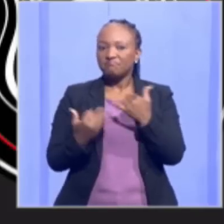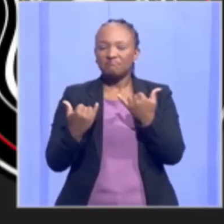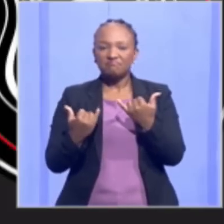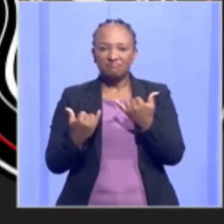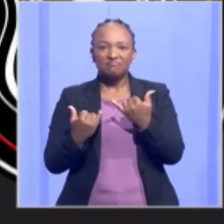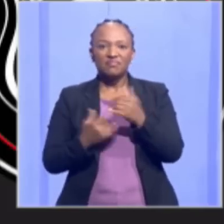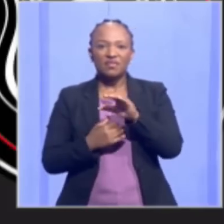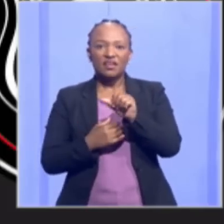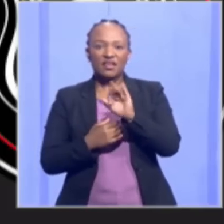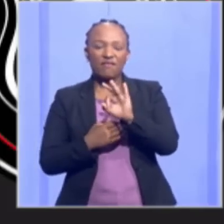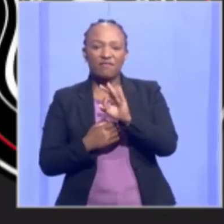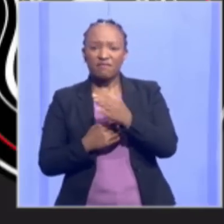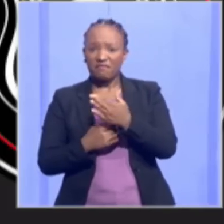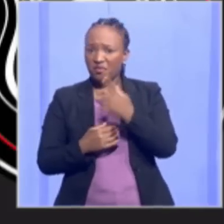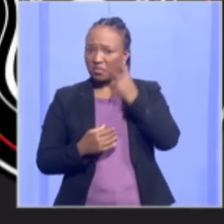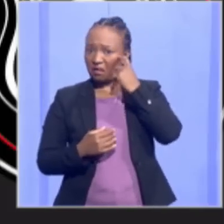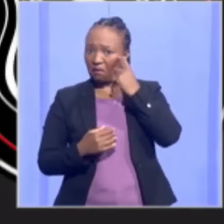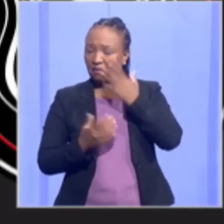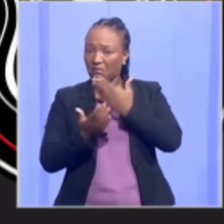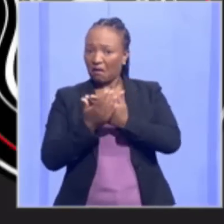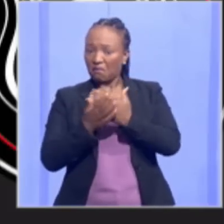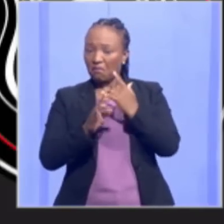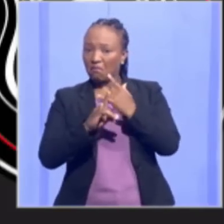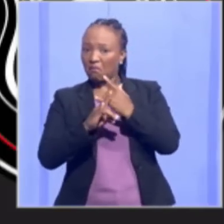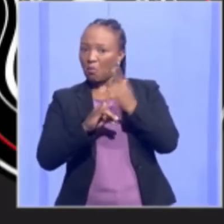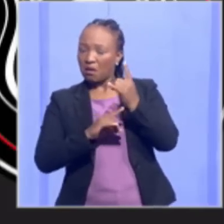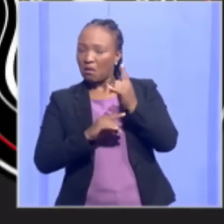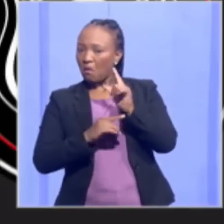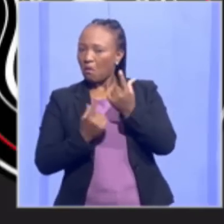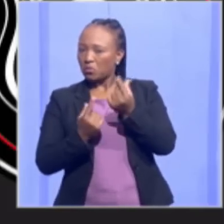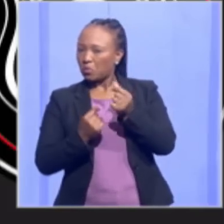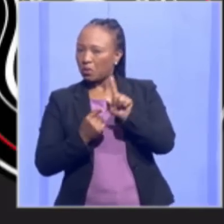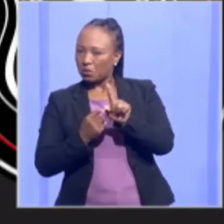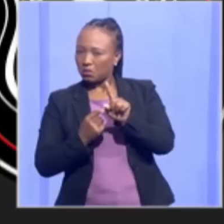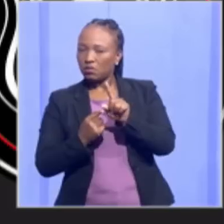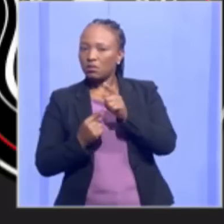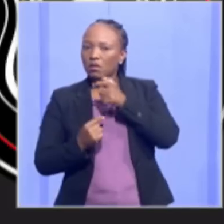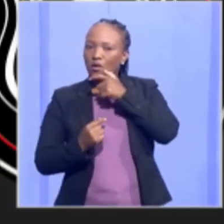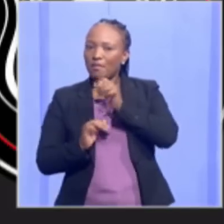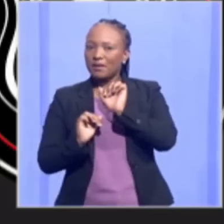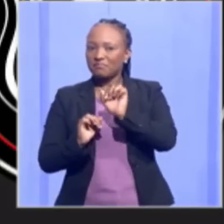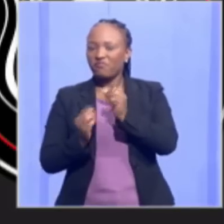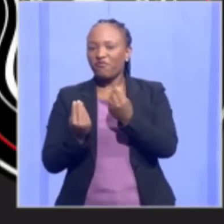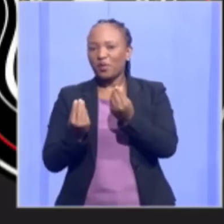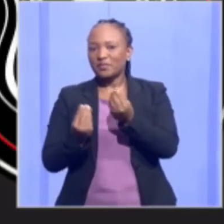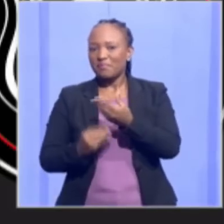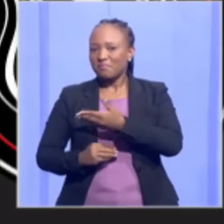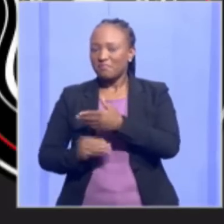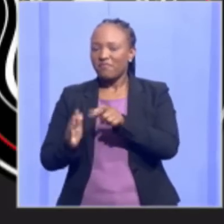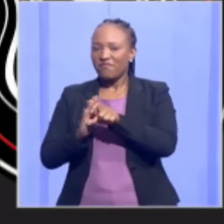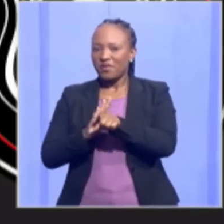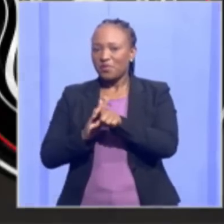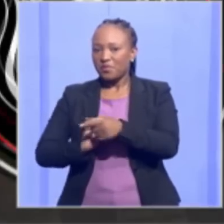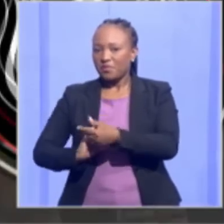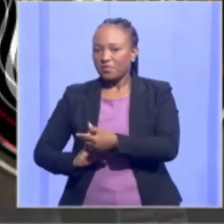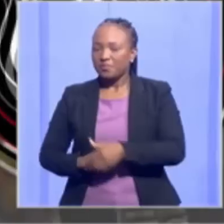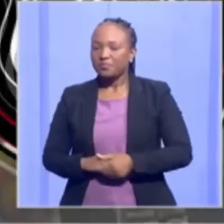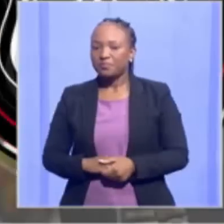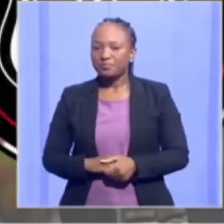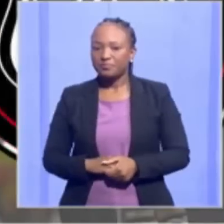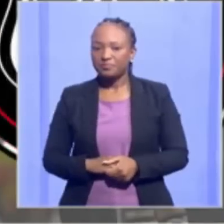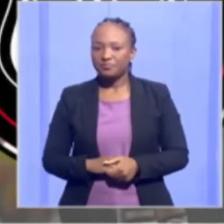ho Kefa na e tla fihlella boemo bofe me maikutlo a hao a latela ka khatiso ya video ya WhatsApp.